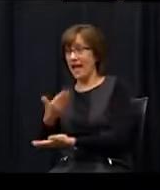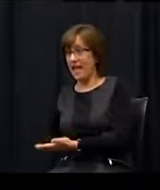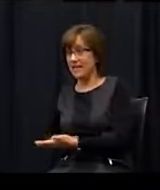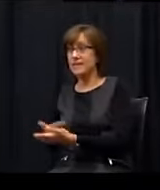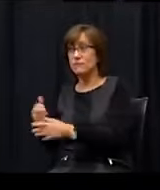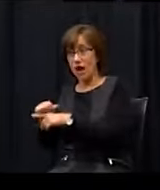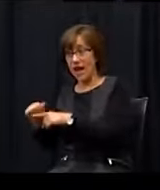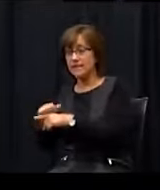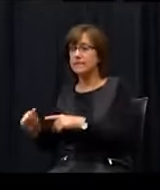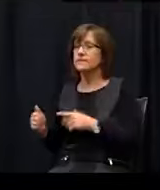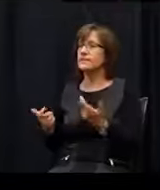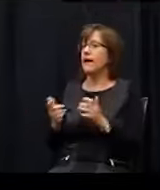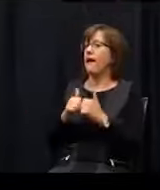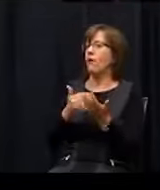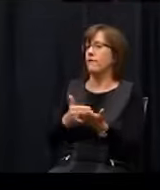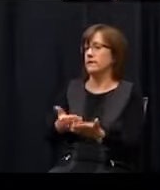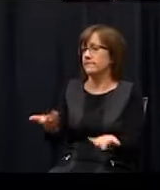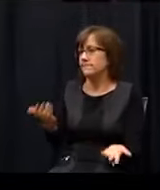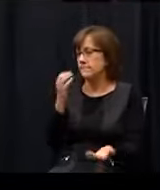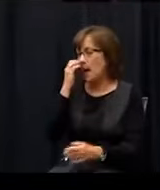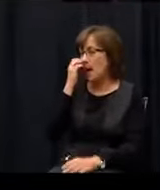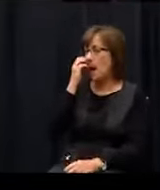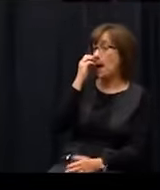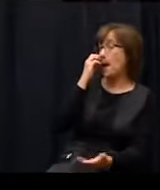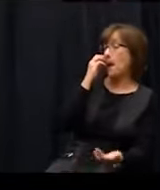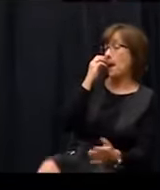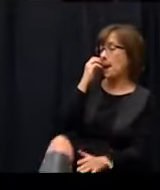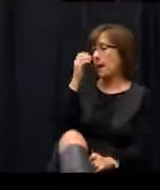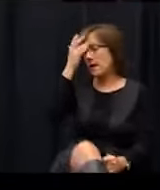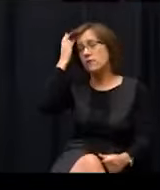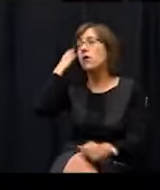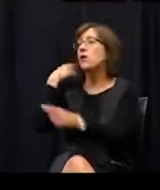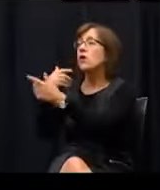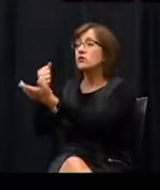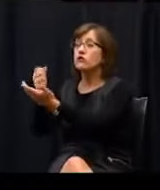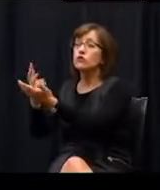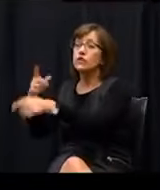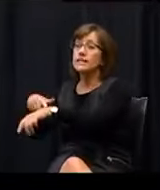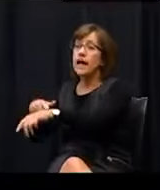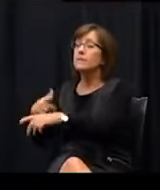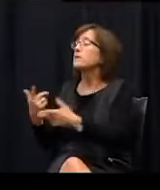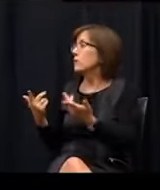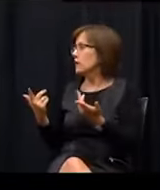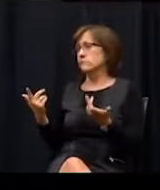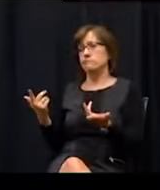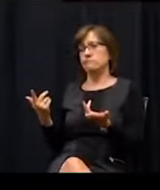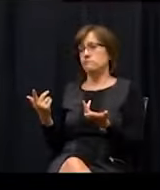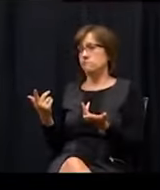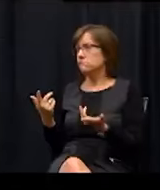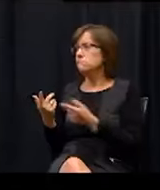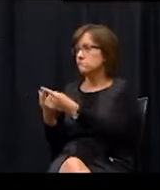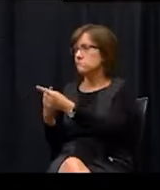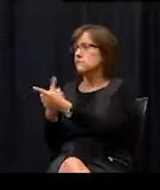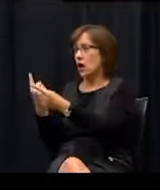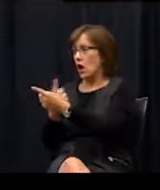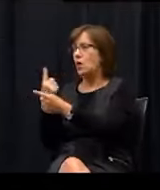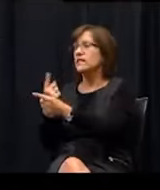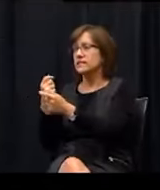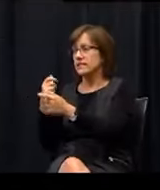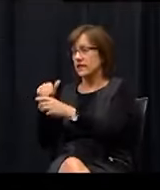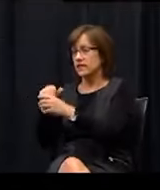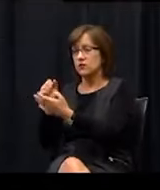3 social work once a week. And how often are they doing that in social work time? Because I mean, I've worked with. But are you